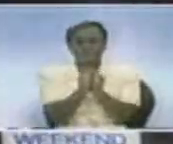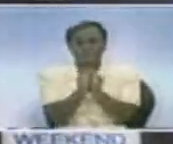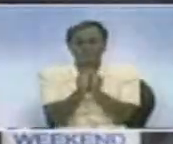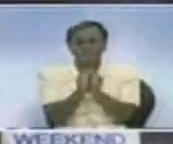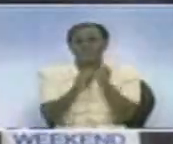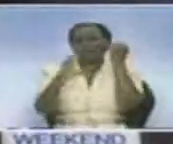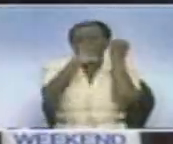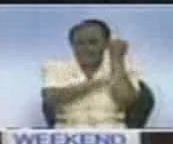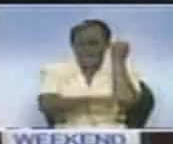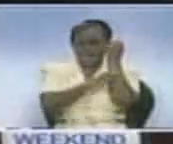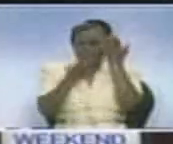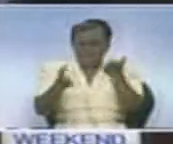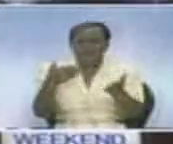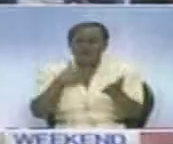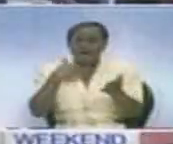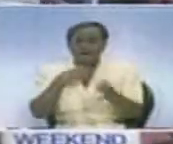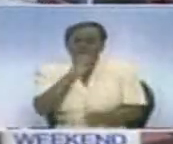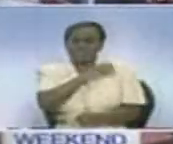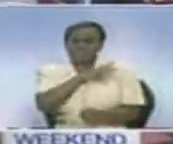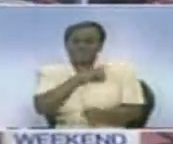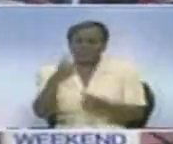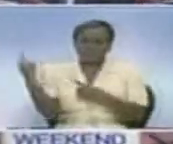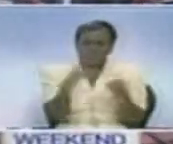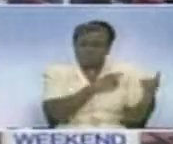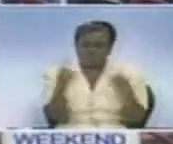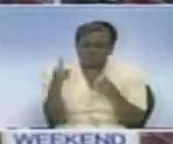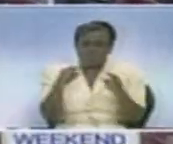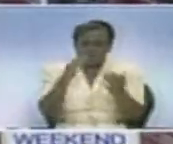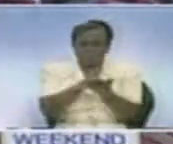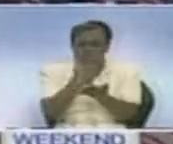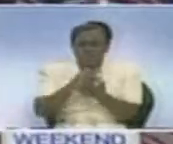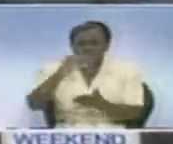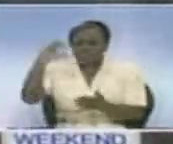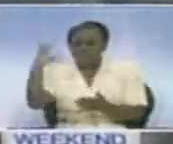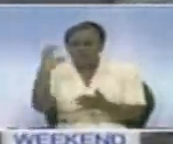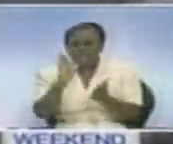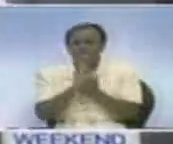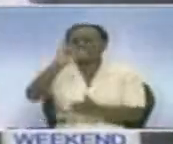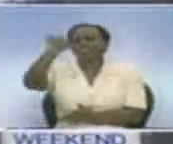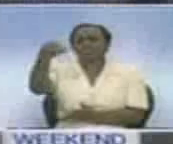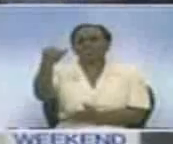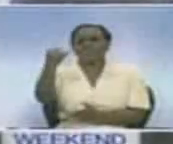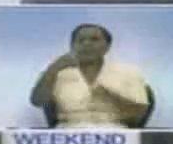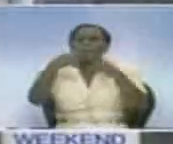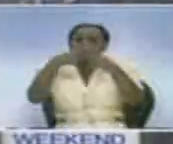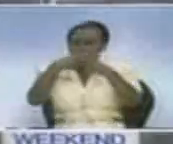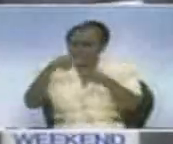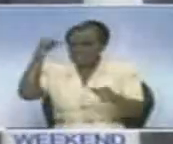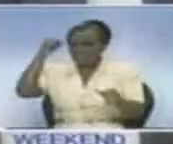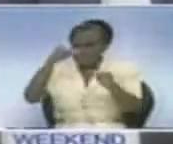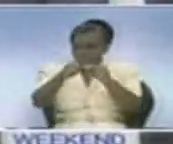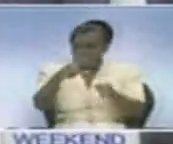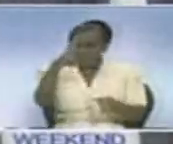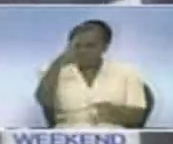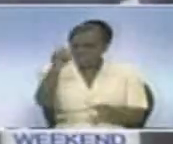The country is now caught up in a fiery exchanges between CORD and the Jubilee sides. But flashback to